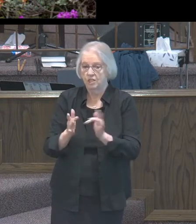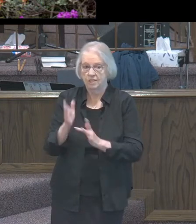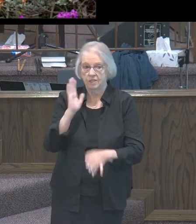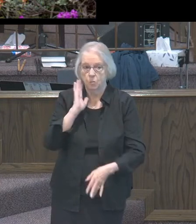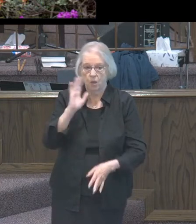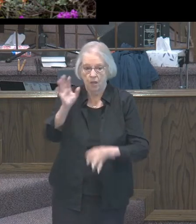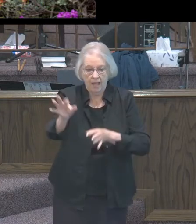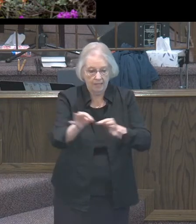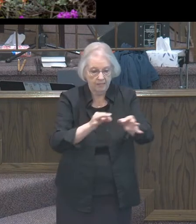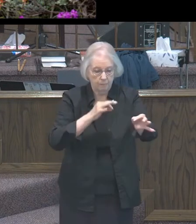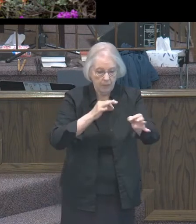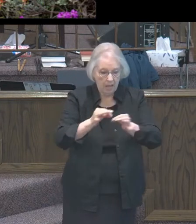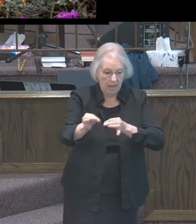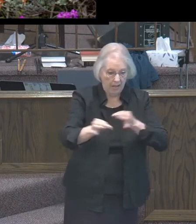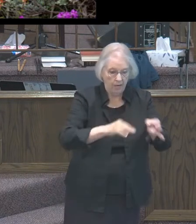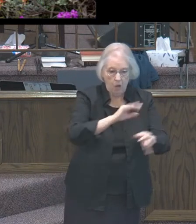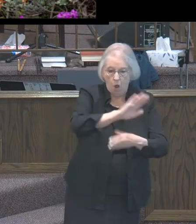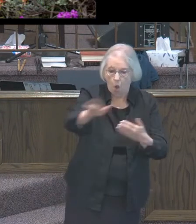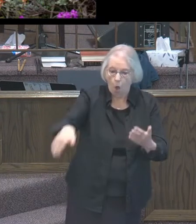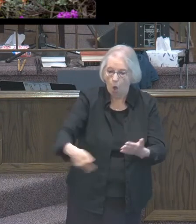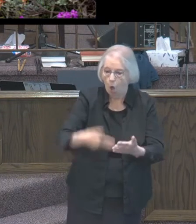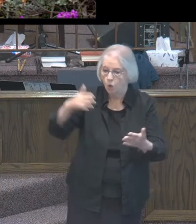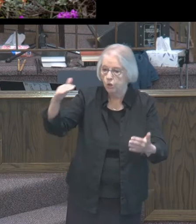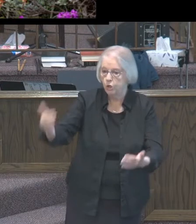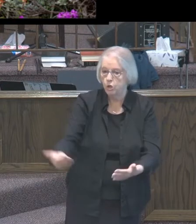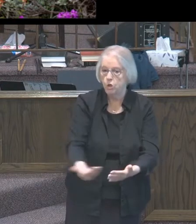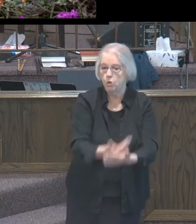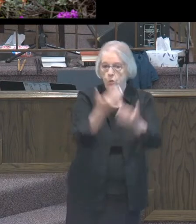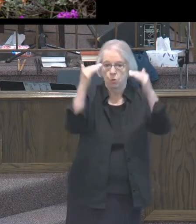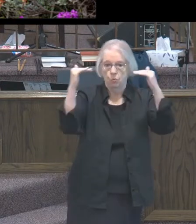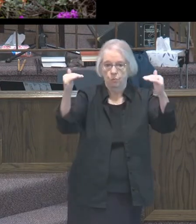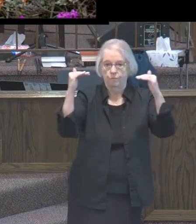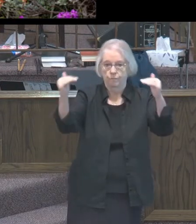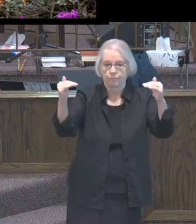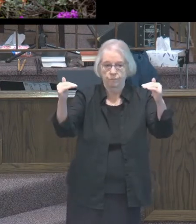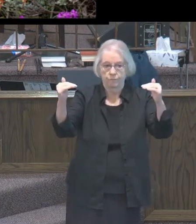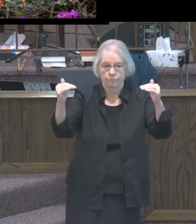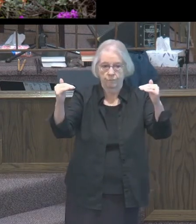a whole set of new standards.